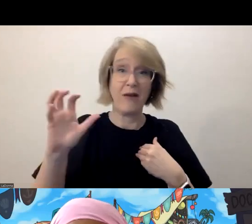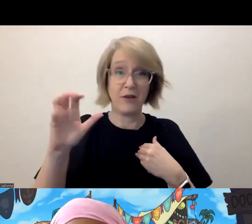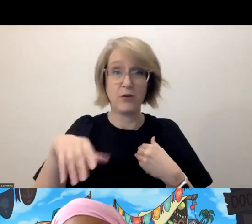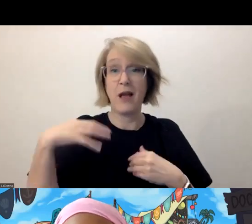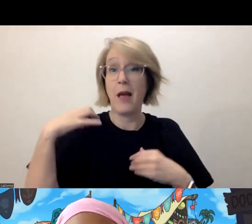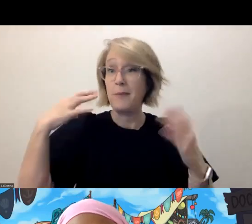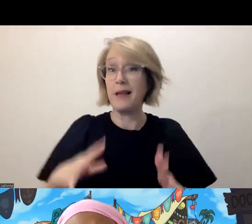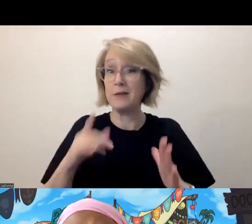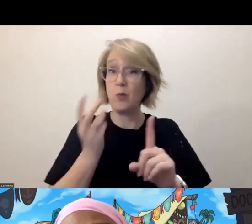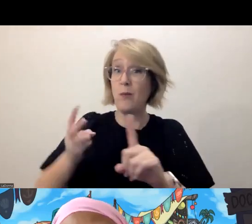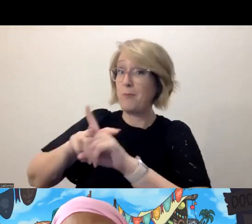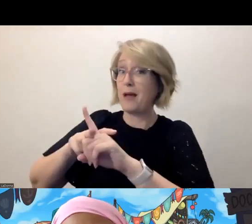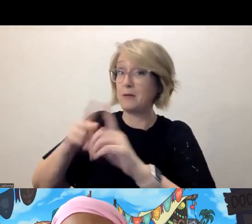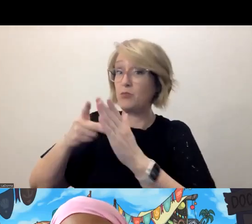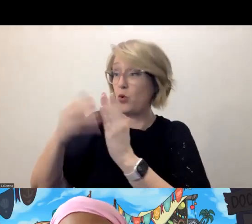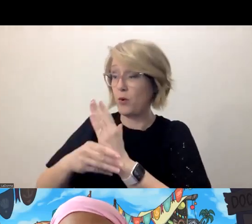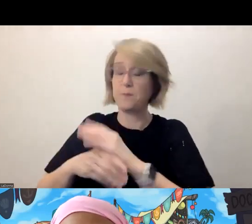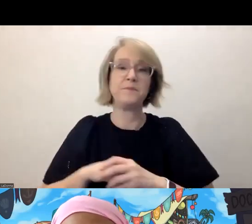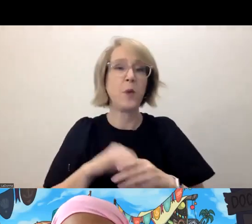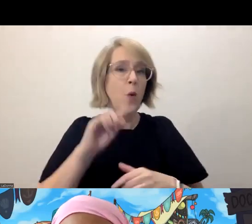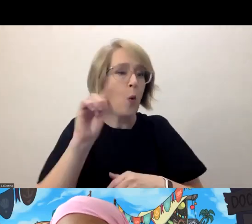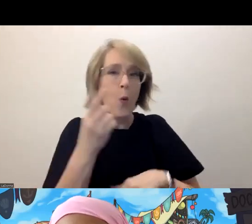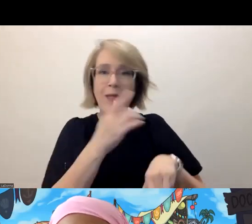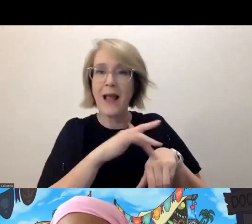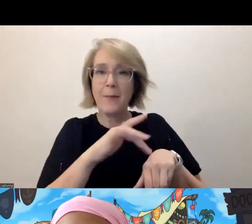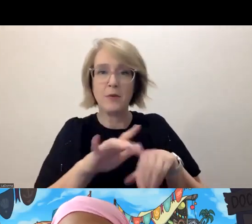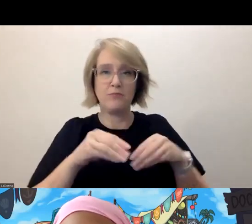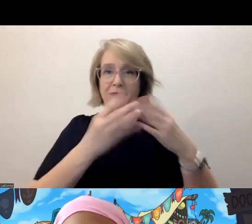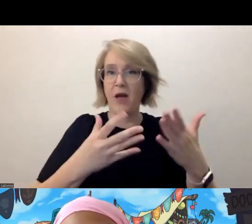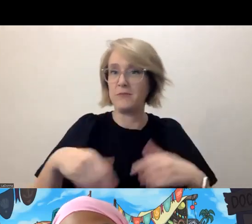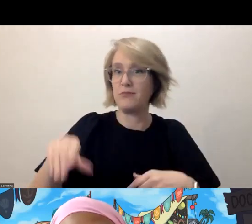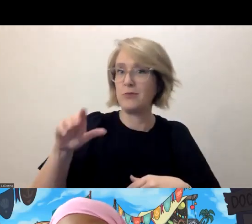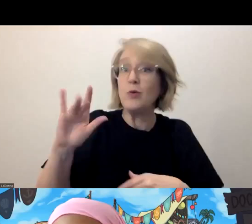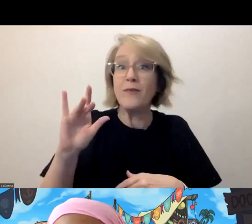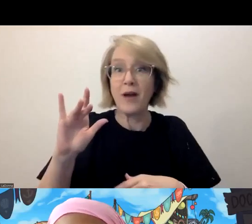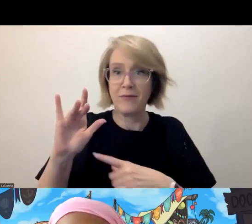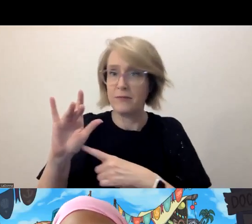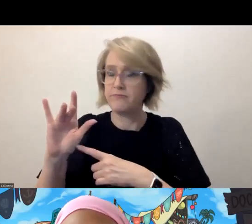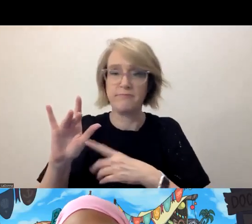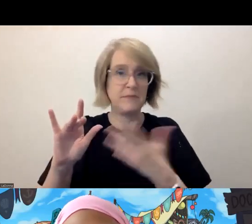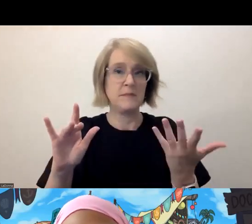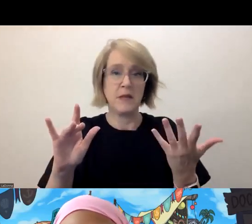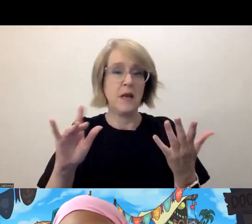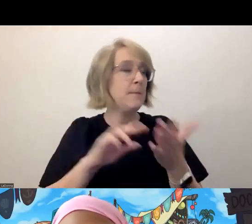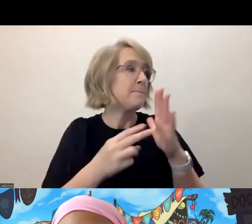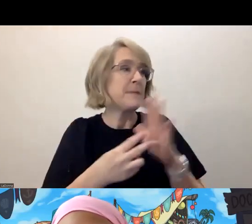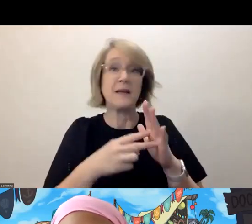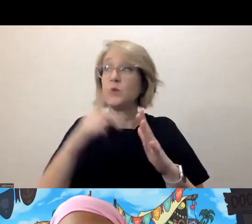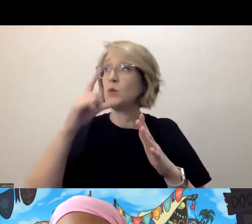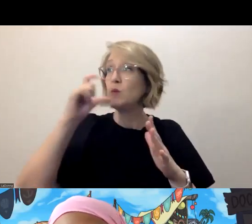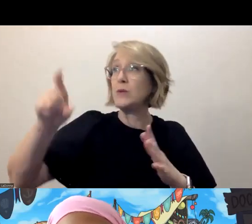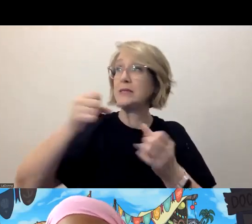that applied to the program, but we were only able to provide support to 25 people. So if there's anyone that needs to be able to